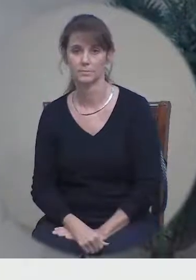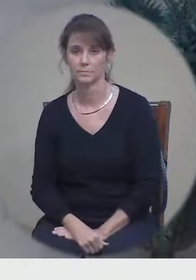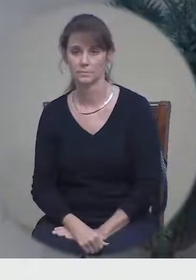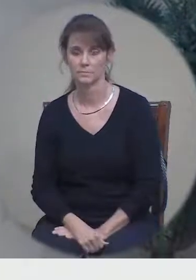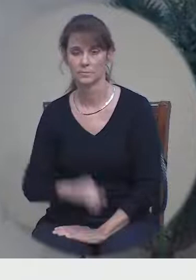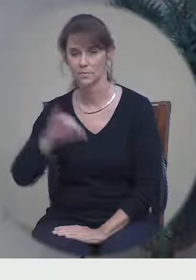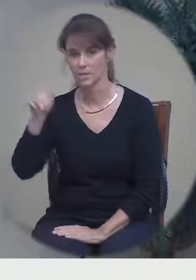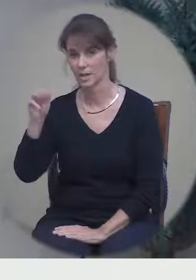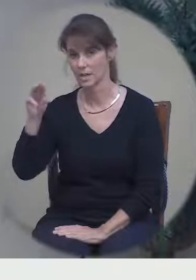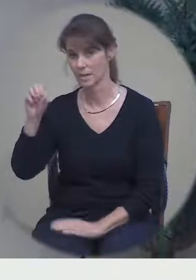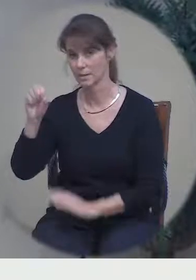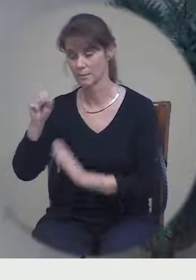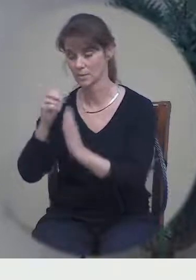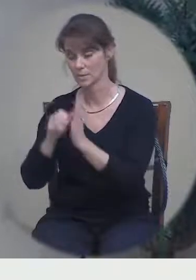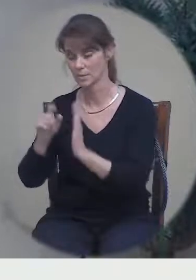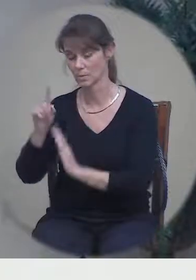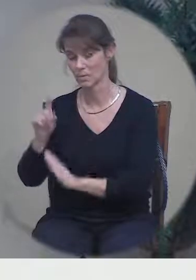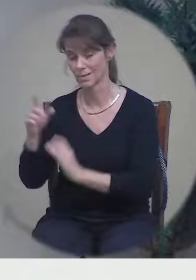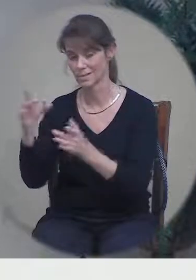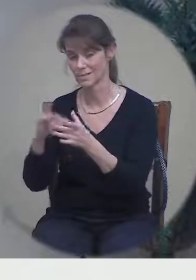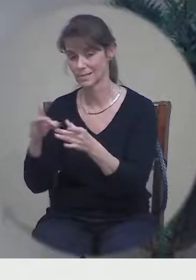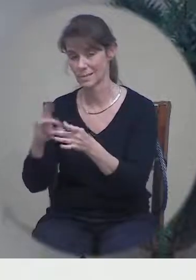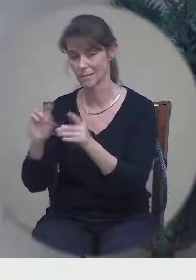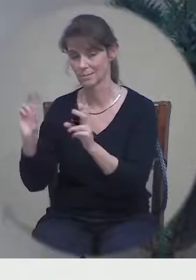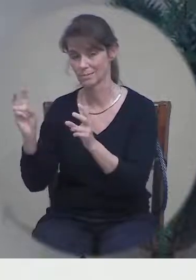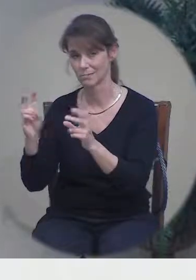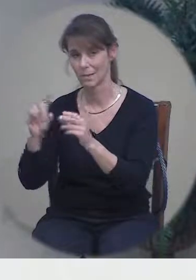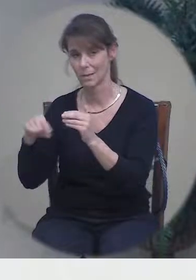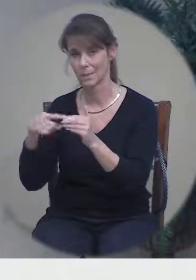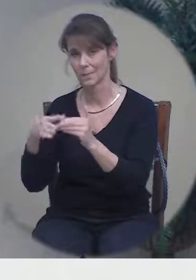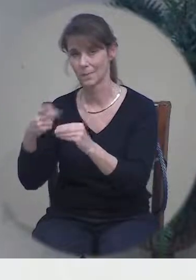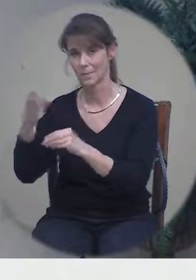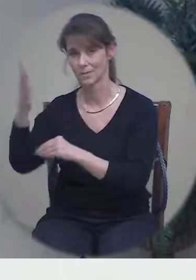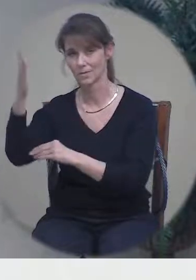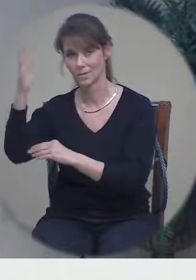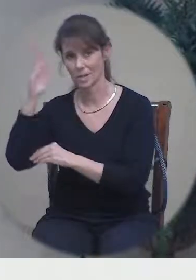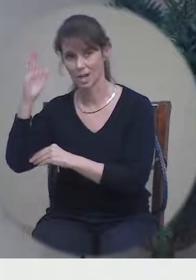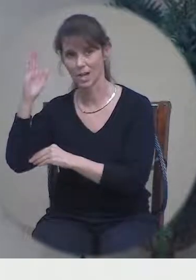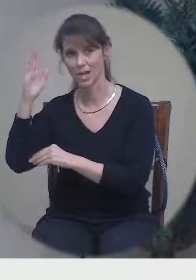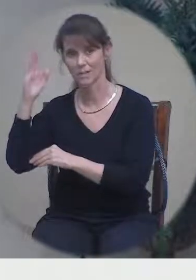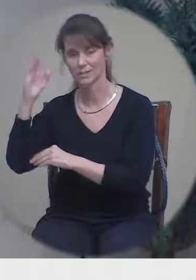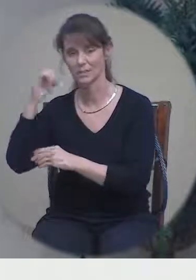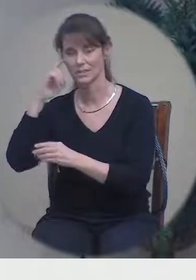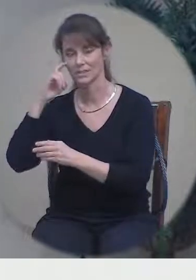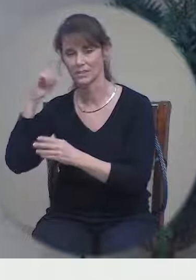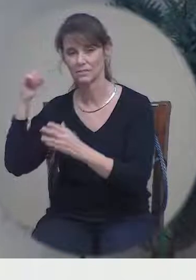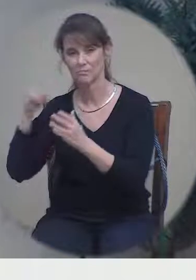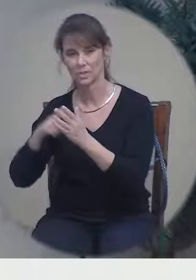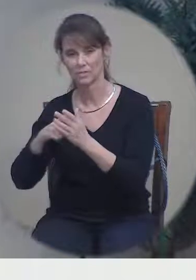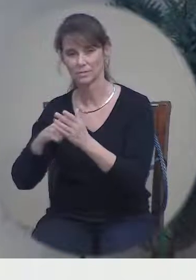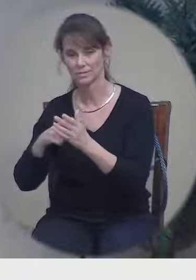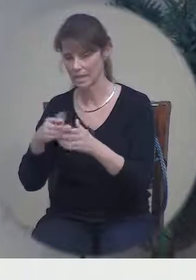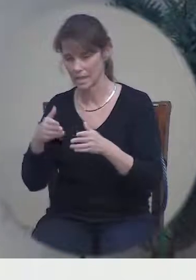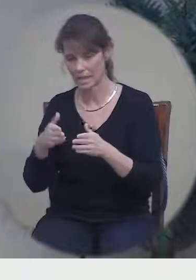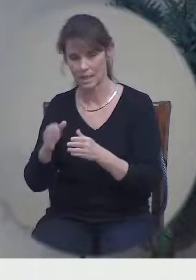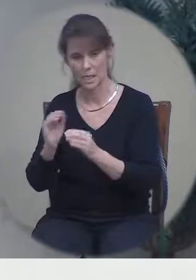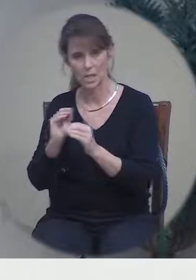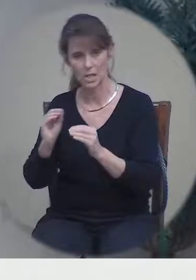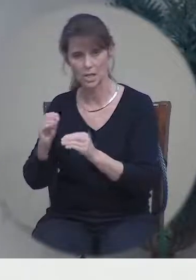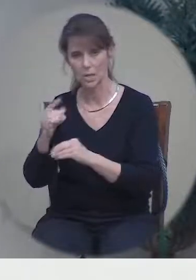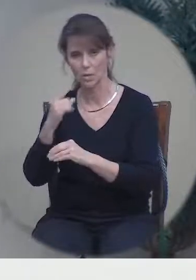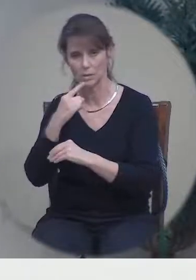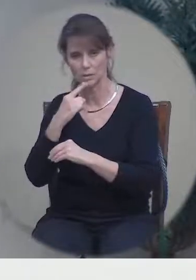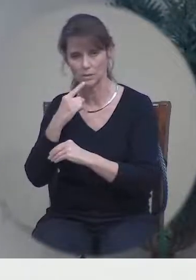In James chapter 1, there's a statement made about God that we need to just recognize. It says, "Let no one say when he